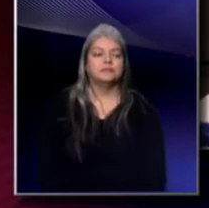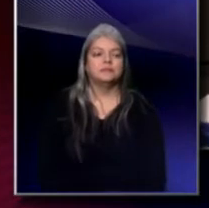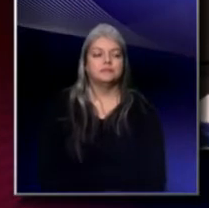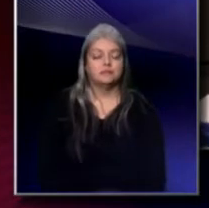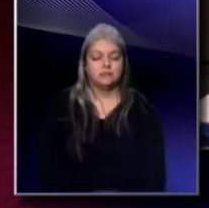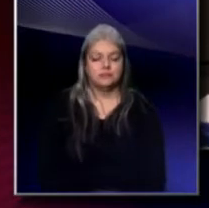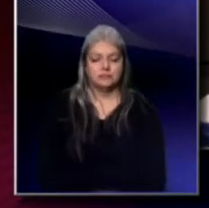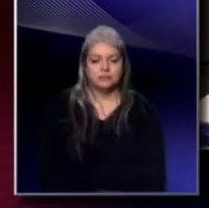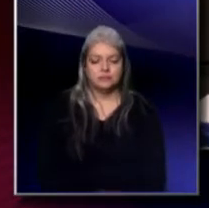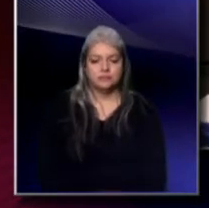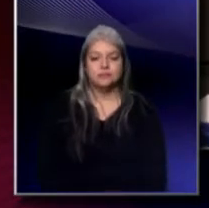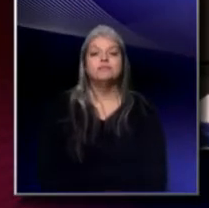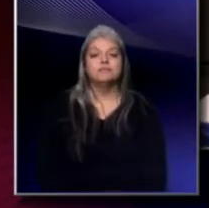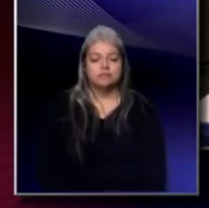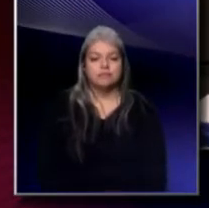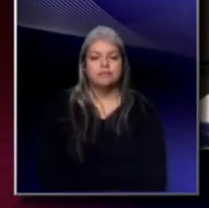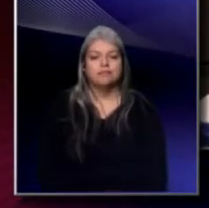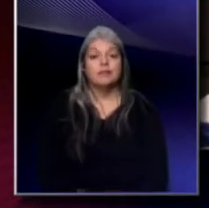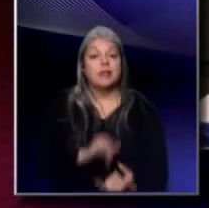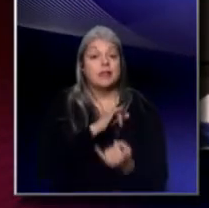And last but not least,